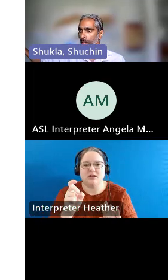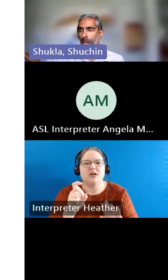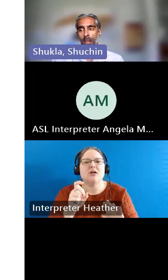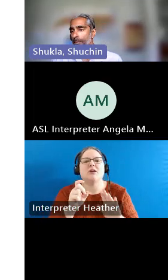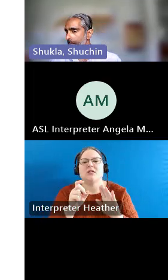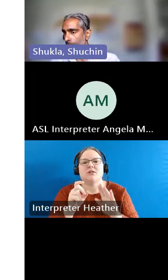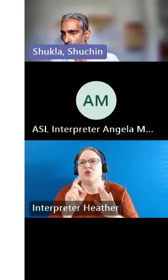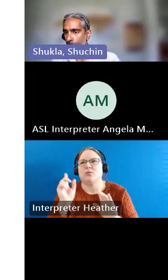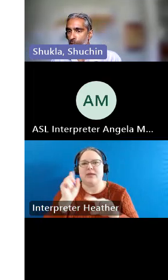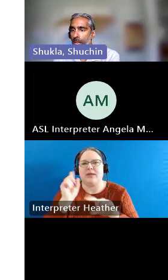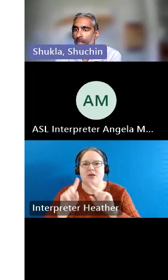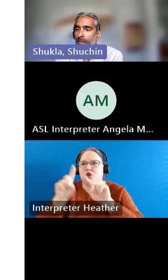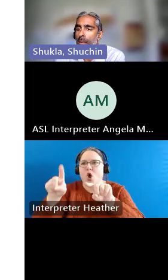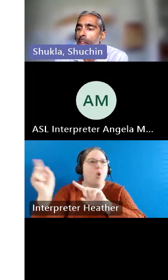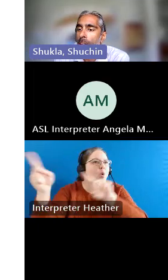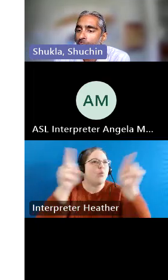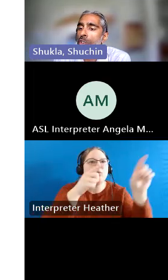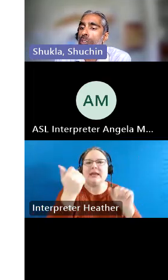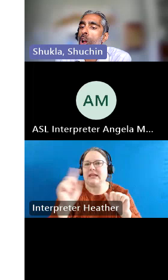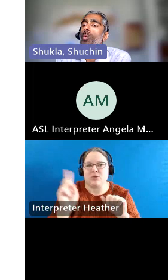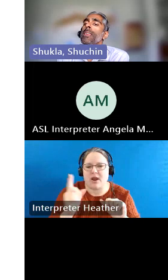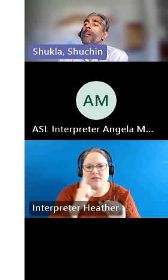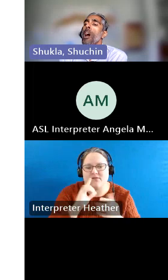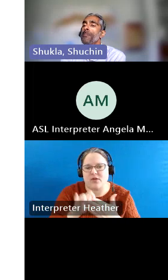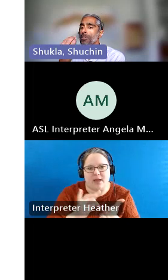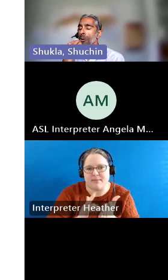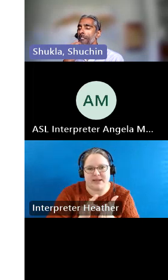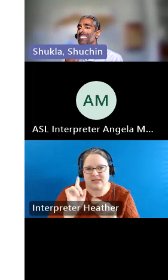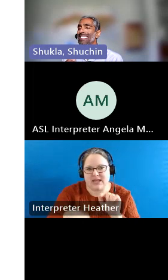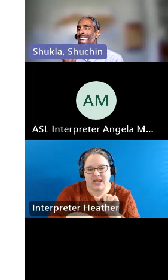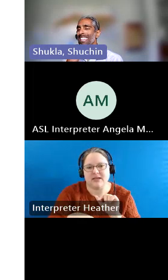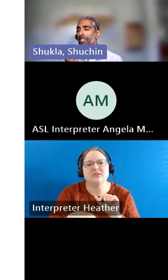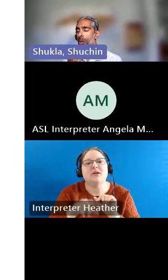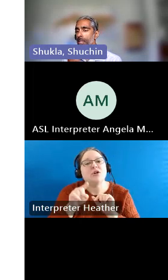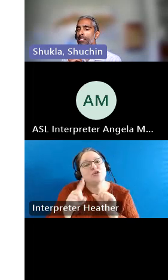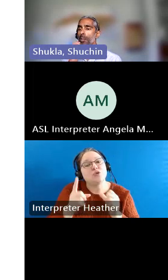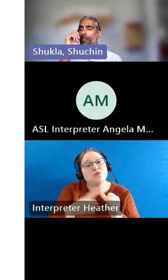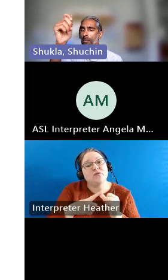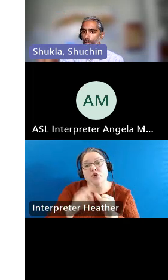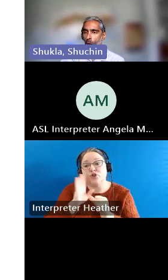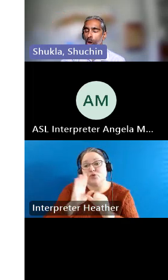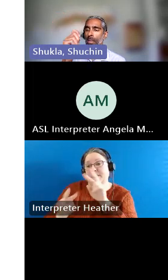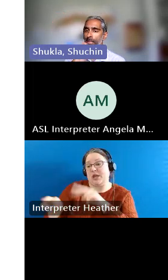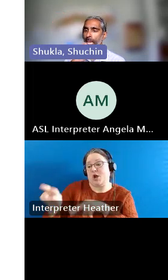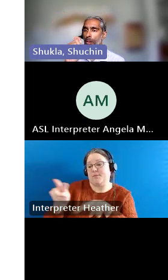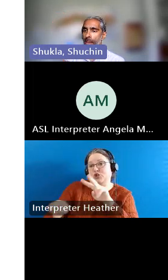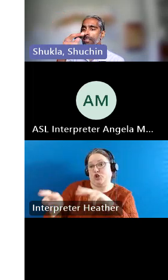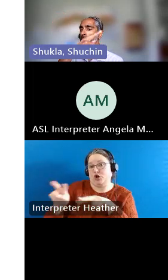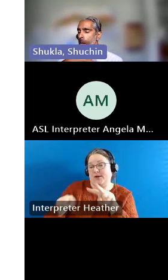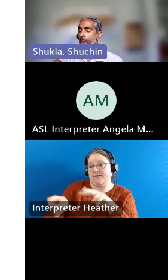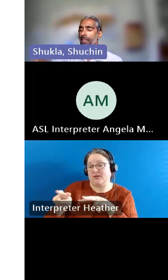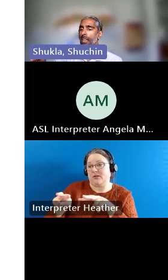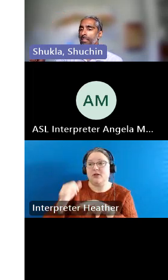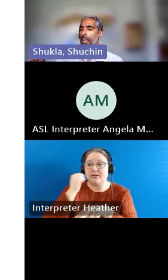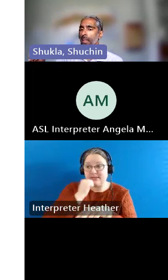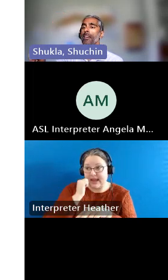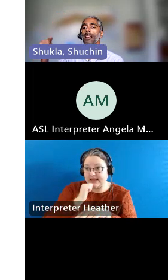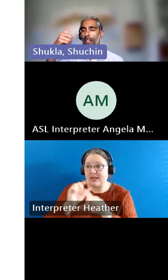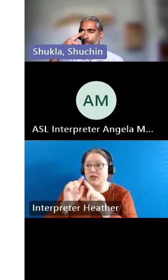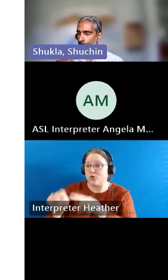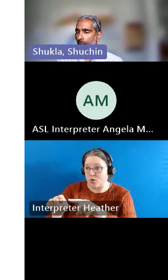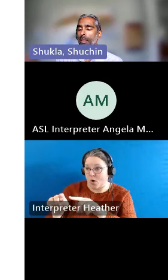it up like you would your blood pressure medicine. You start with observed daily dosing so that you go and you take your medicine, you come